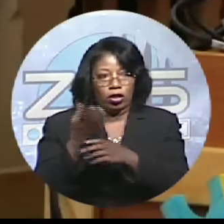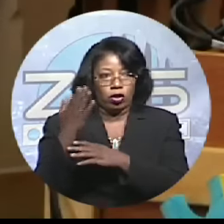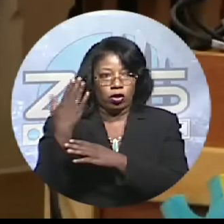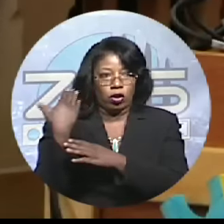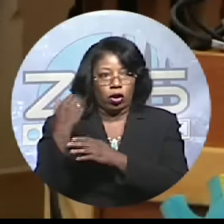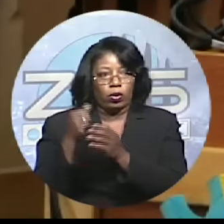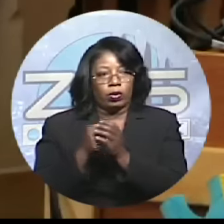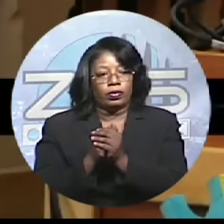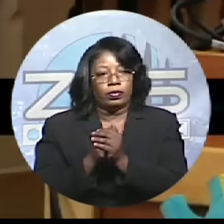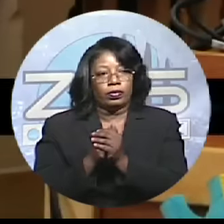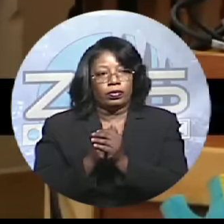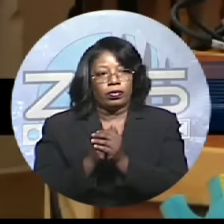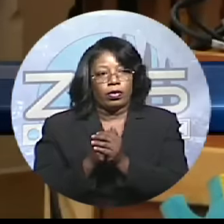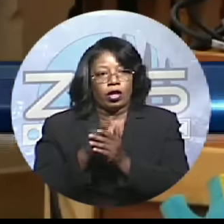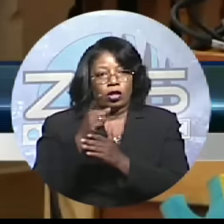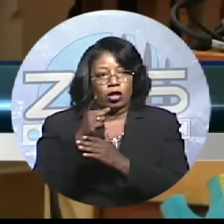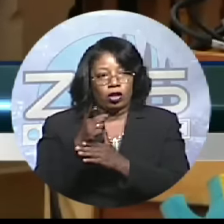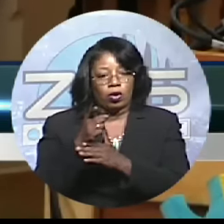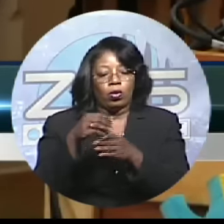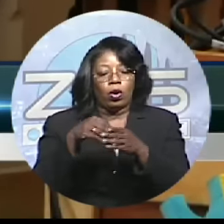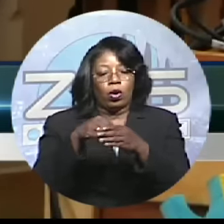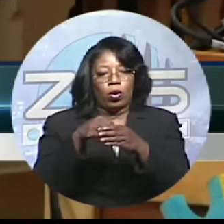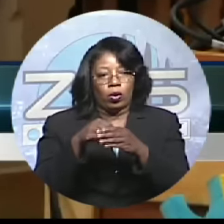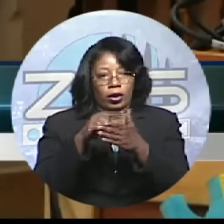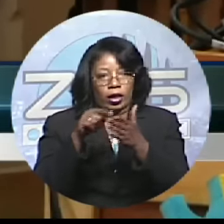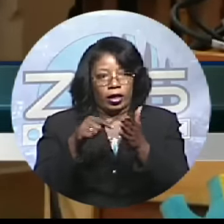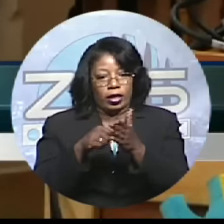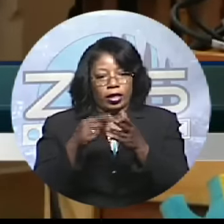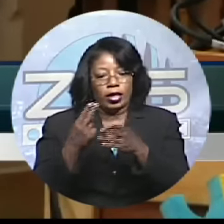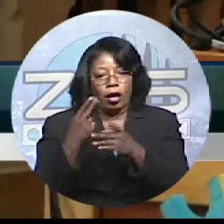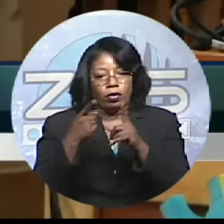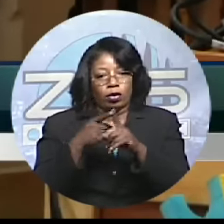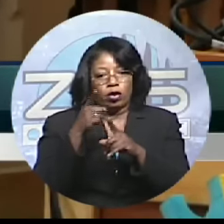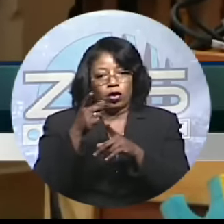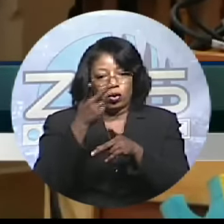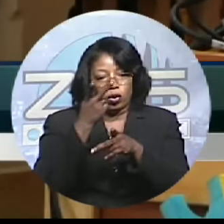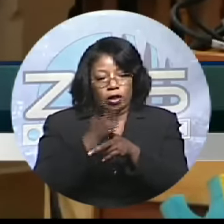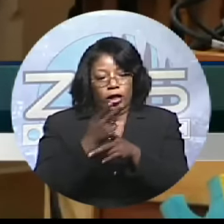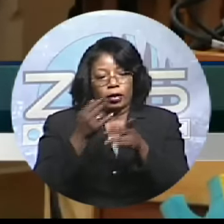for you. You are the owners of it. It is up to you to preserve it.